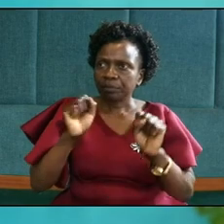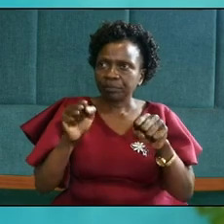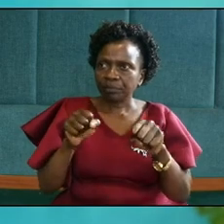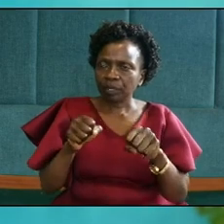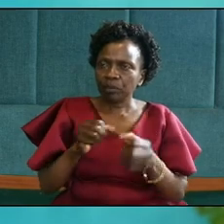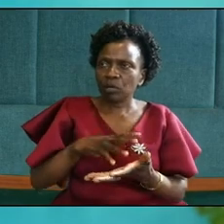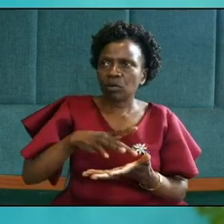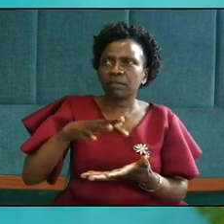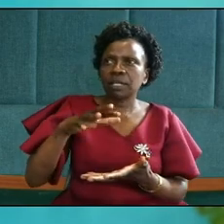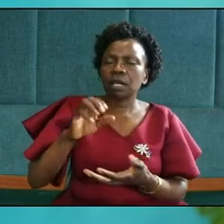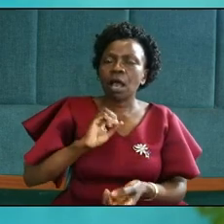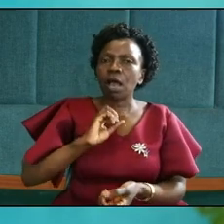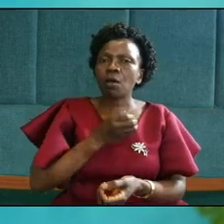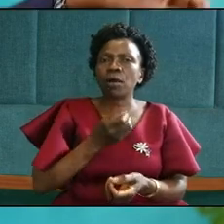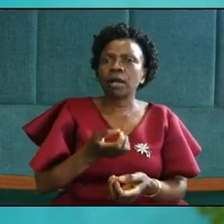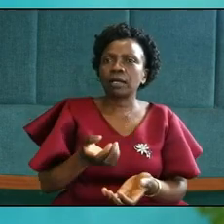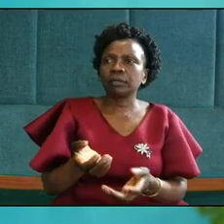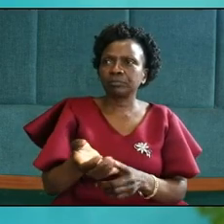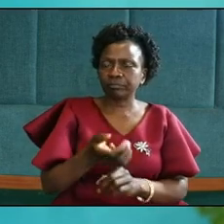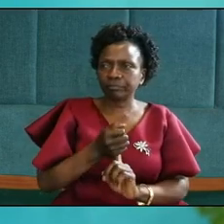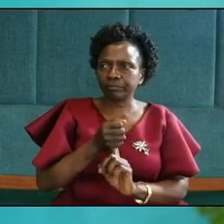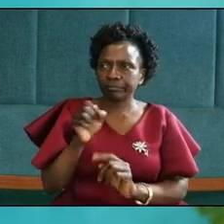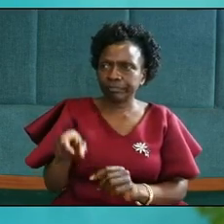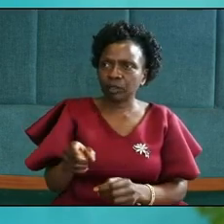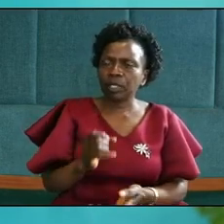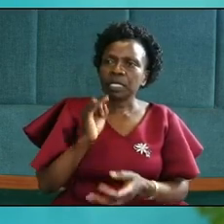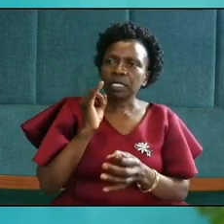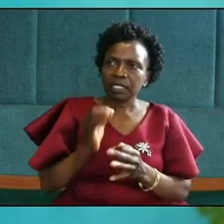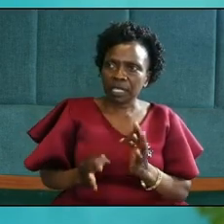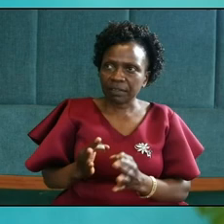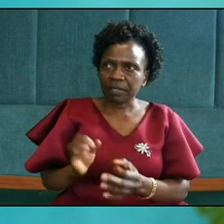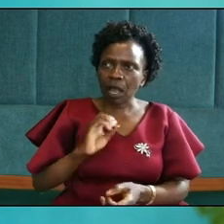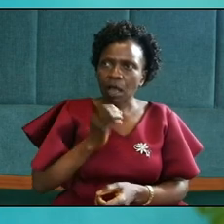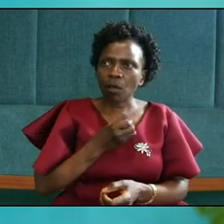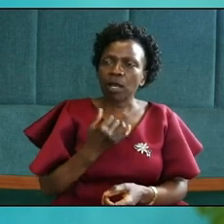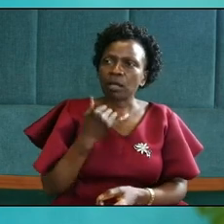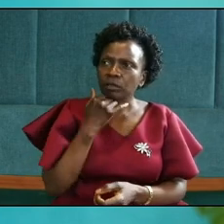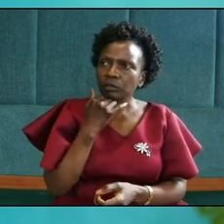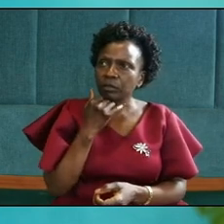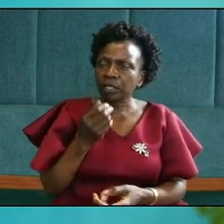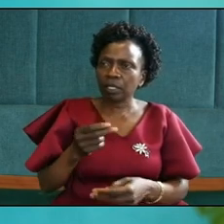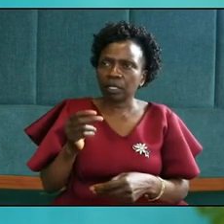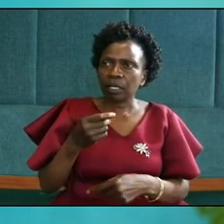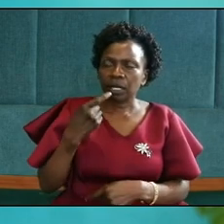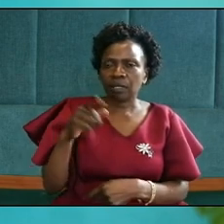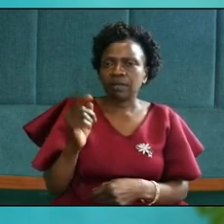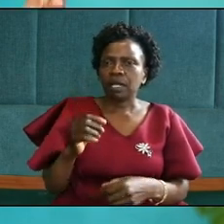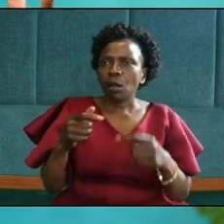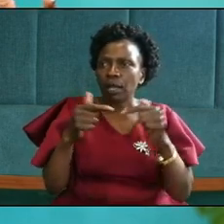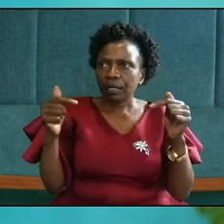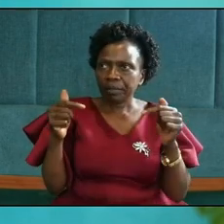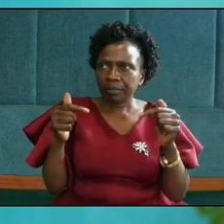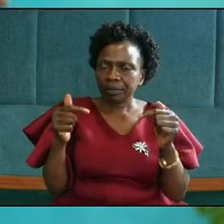be clarified. Our investments will be justified. Our wrongs will be rectified. The enemy